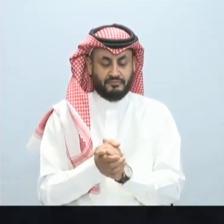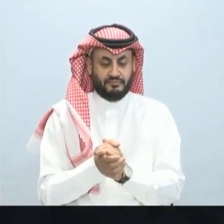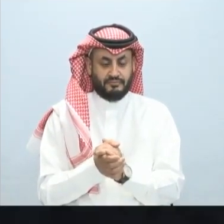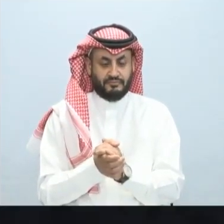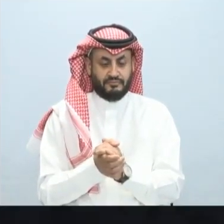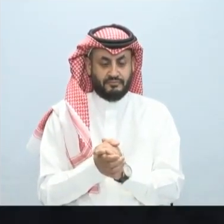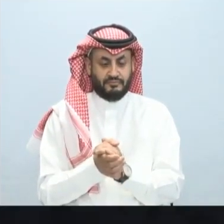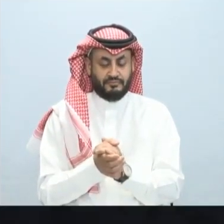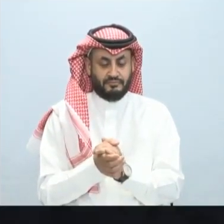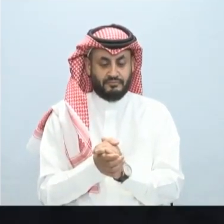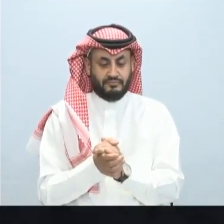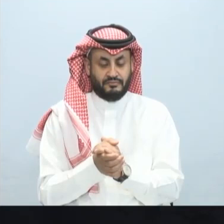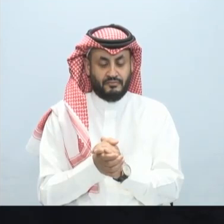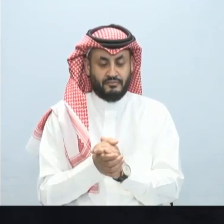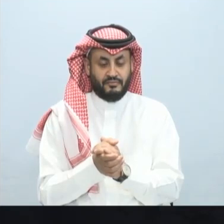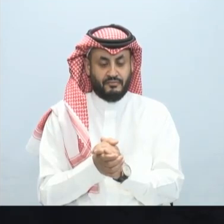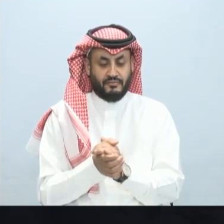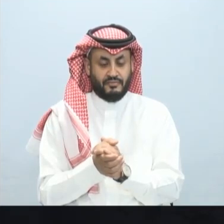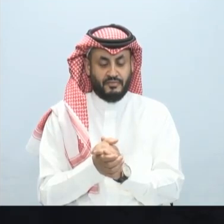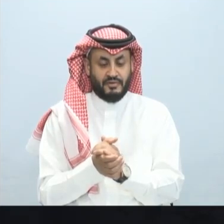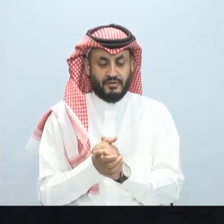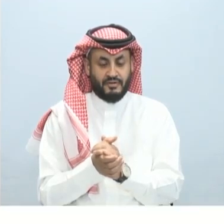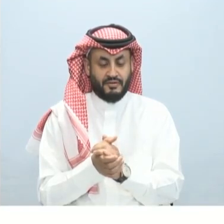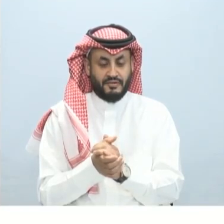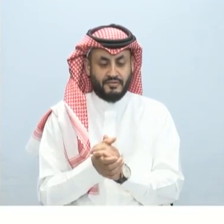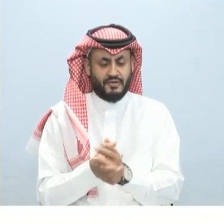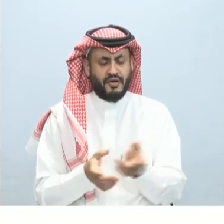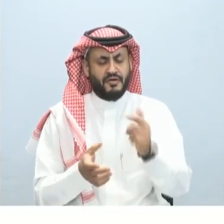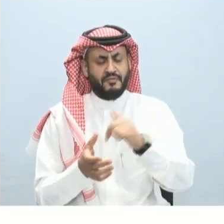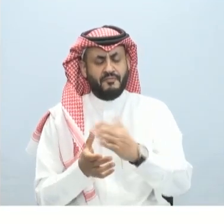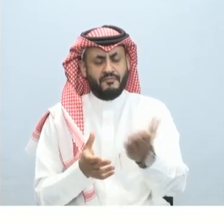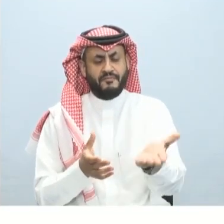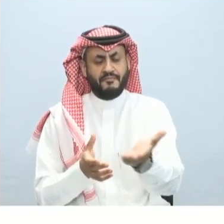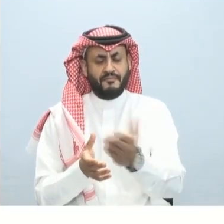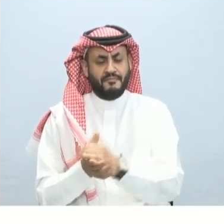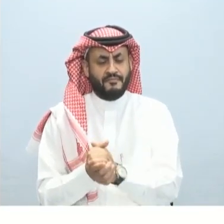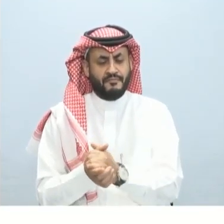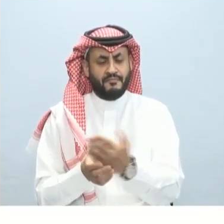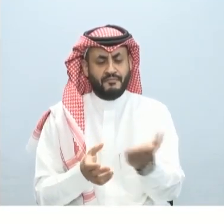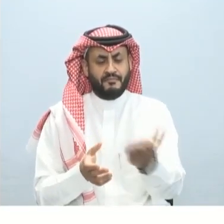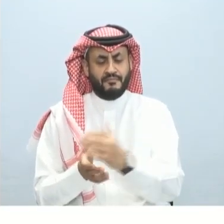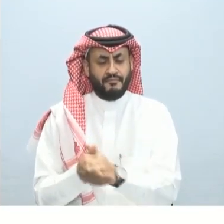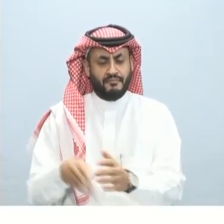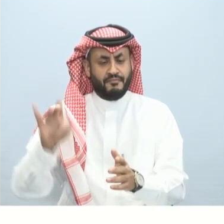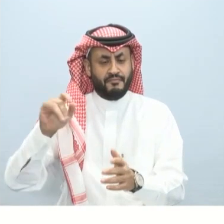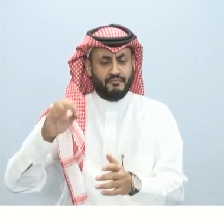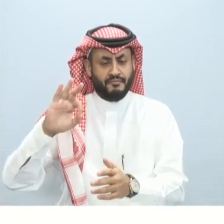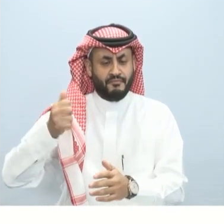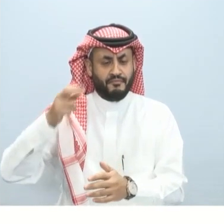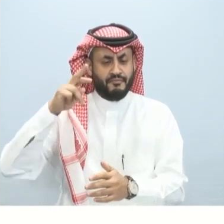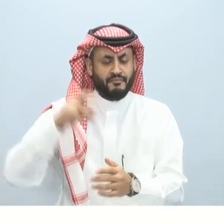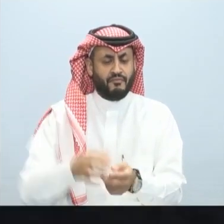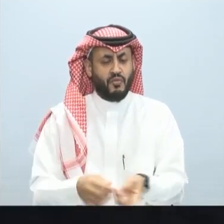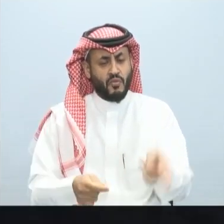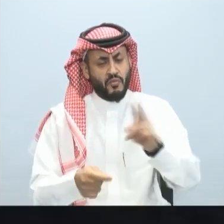emphasis. Now, specifically, there is one word here we can add, or the phrase here, we can use the expression by far to